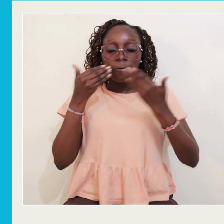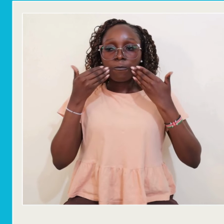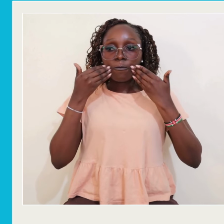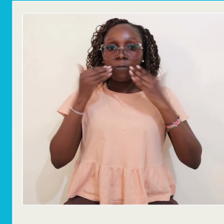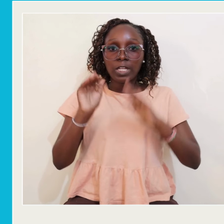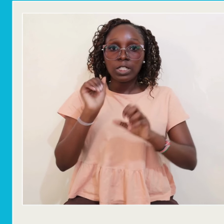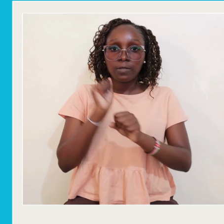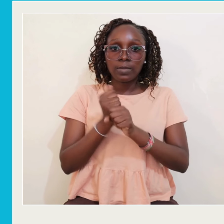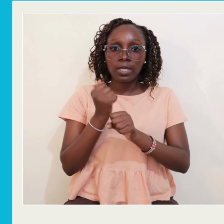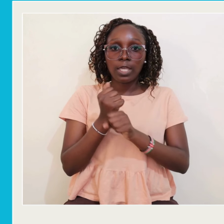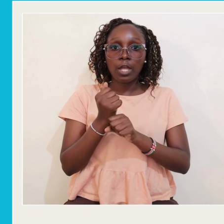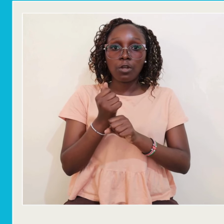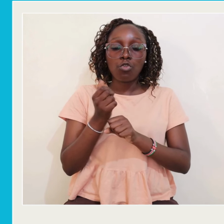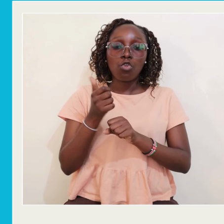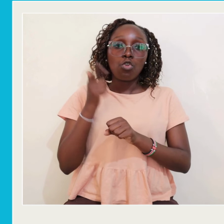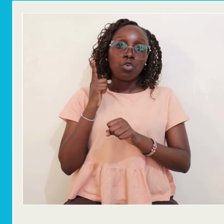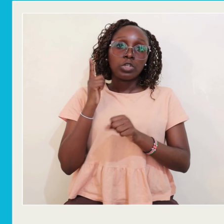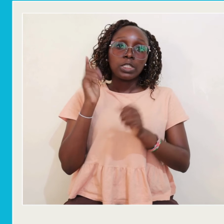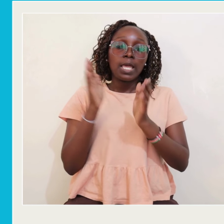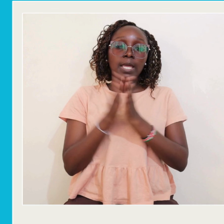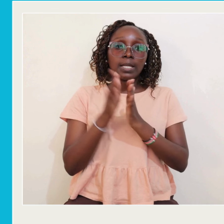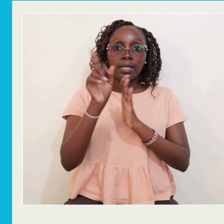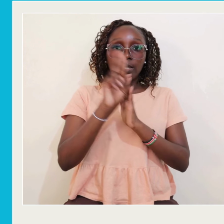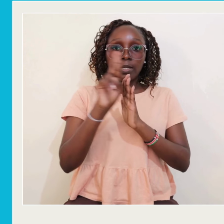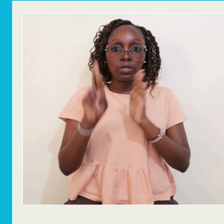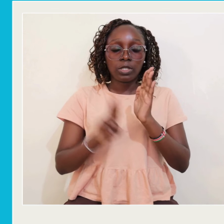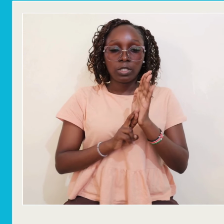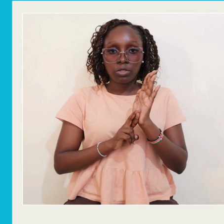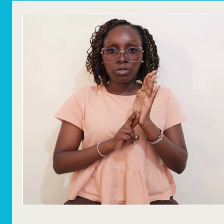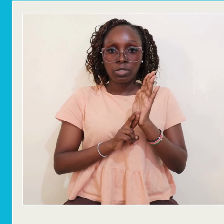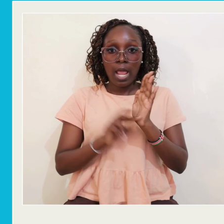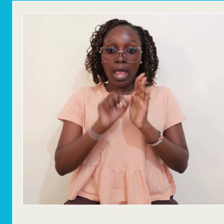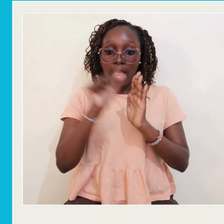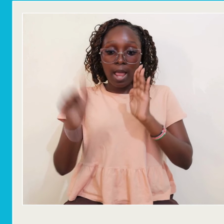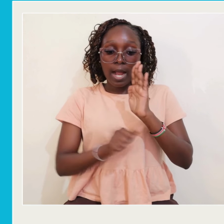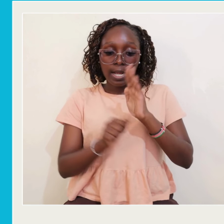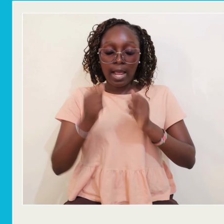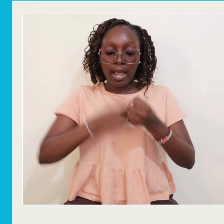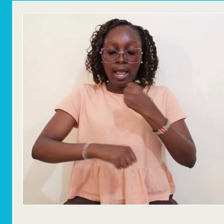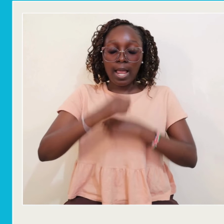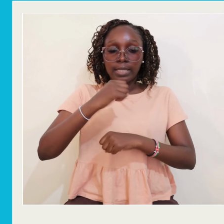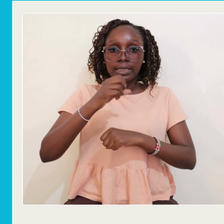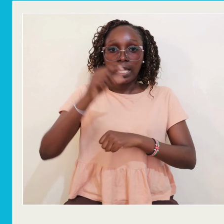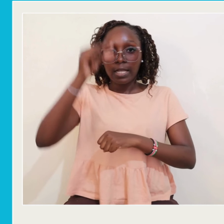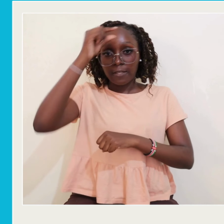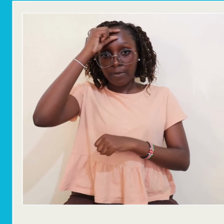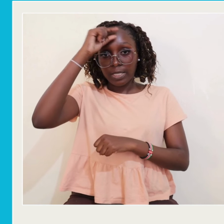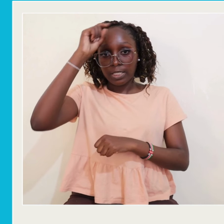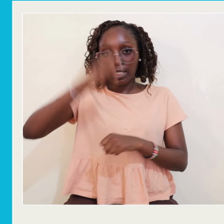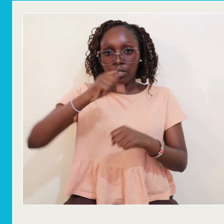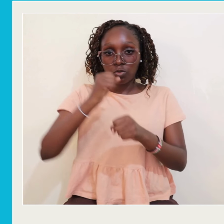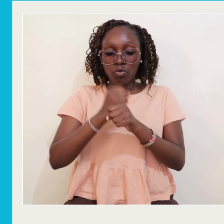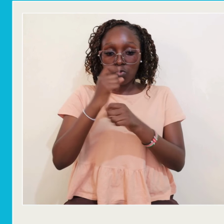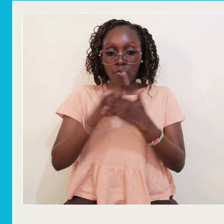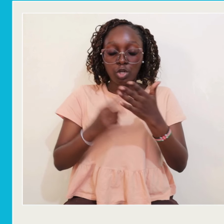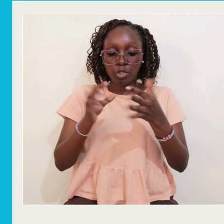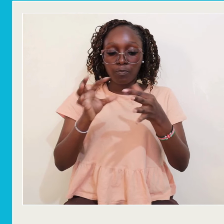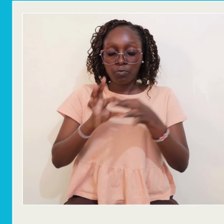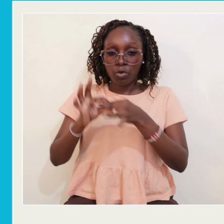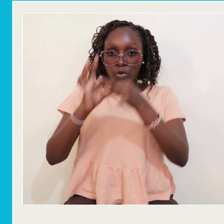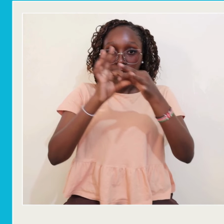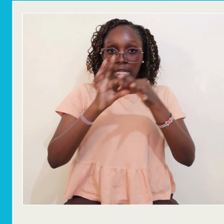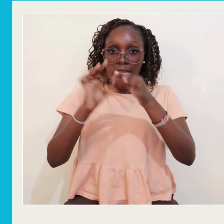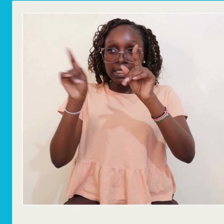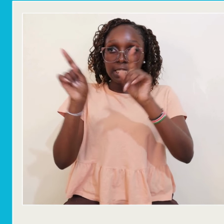before finalizing rules and regulations. Under this Act, the government is required to